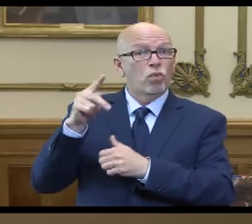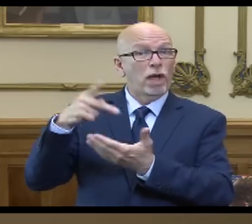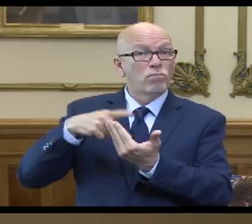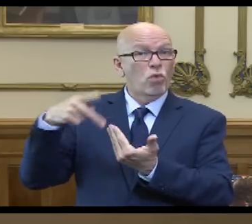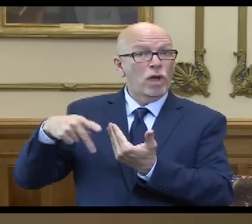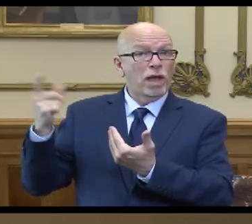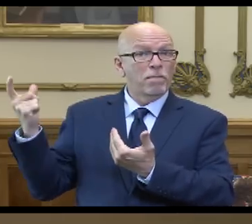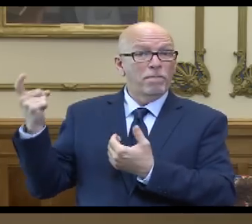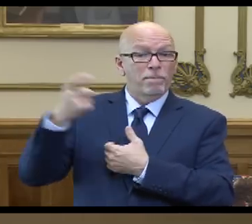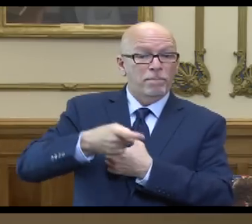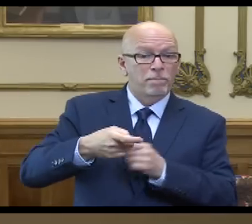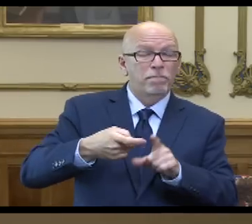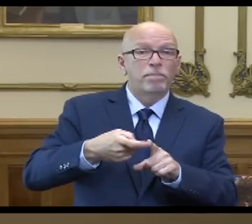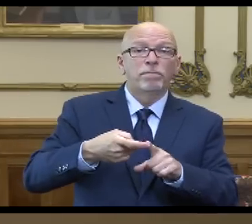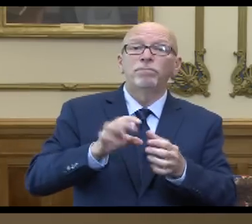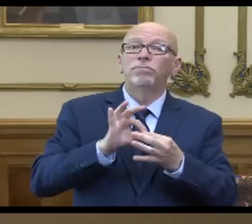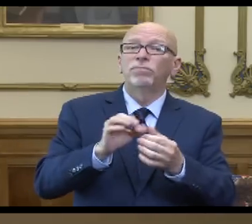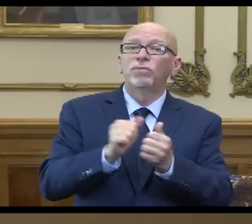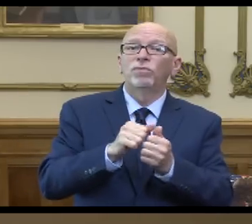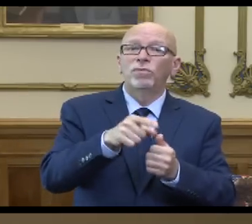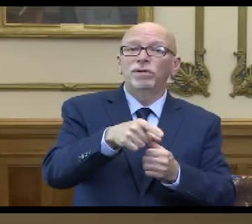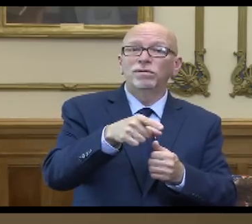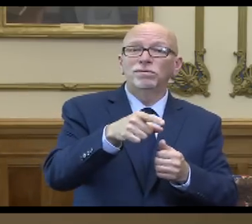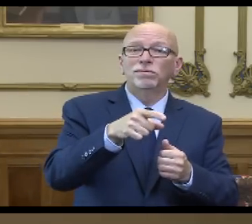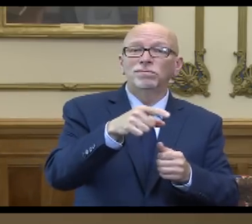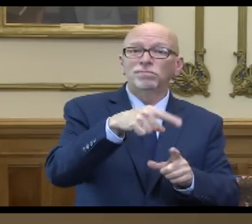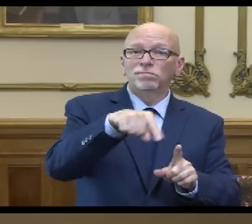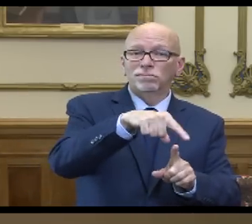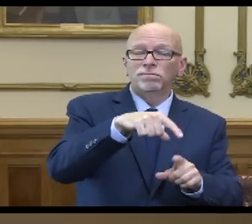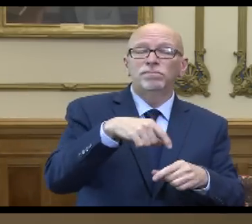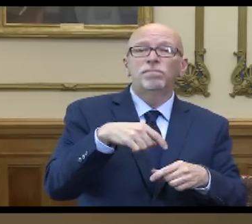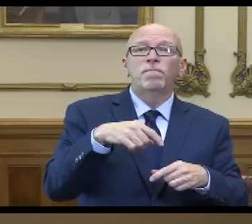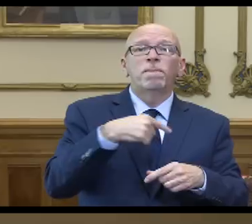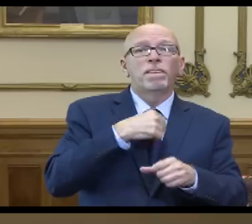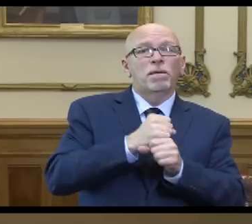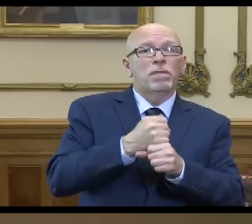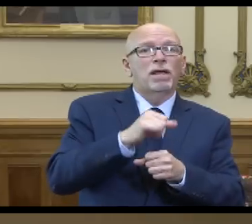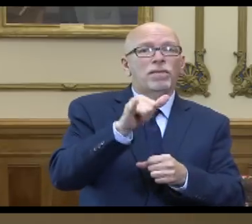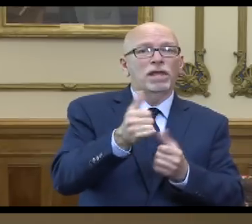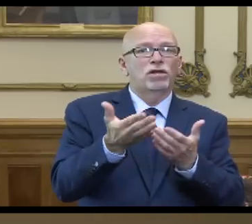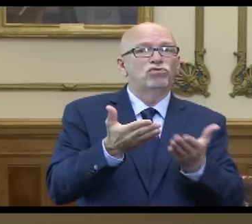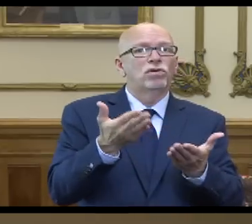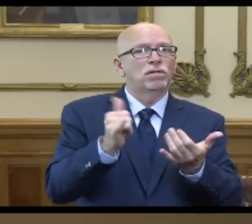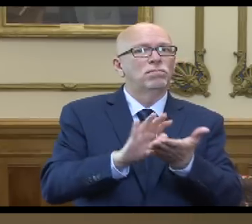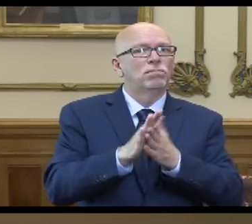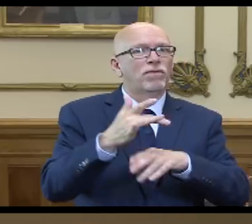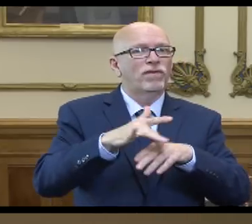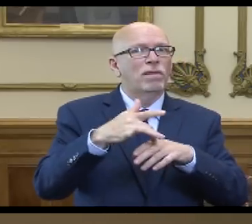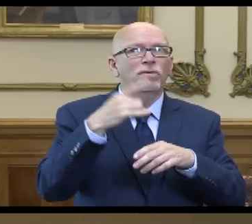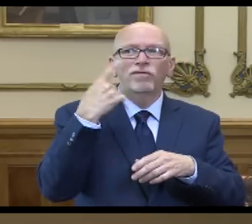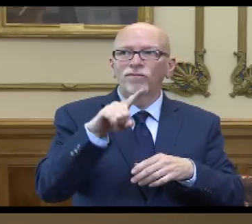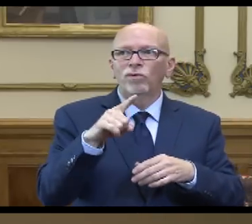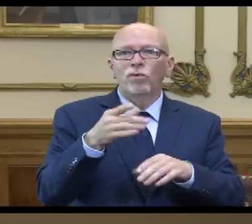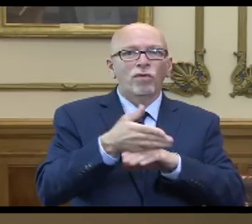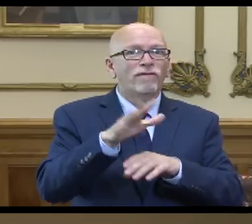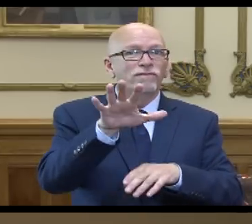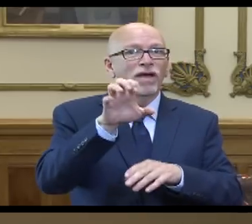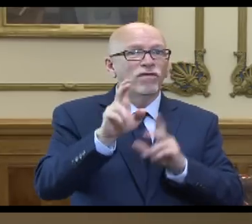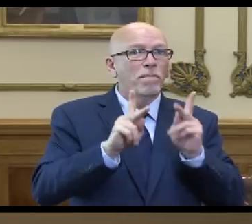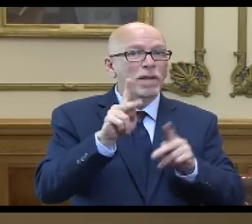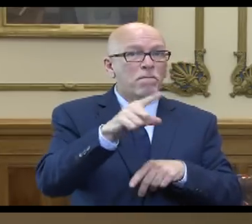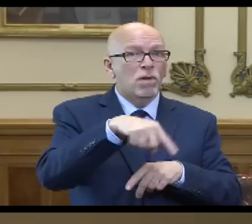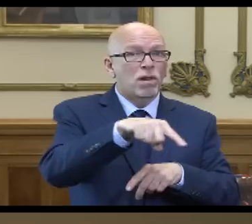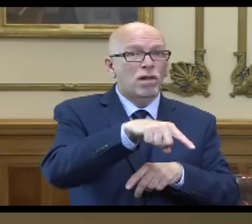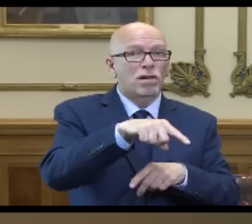program in partnership with Tipmont is to make this service now available to over 500 Hoosiers in our area